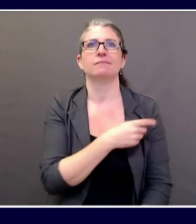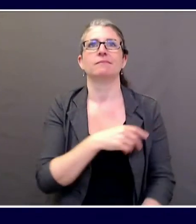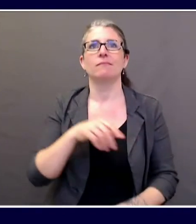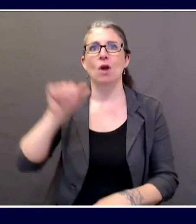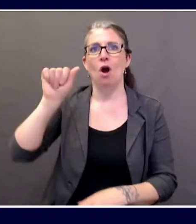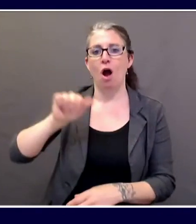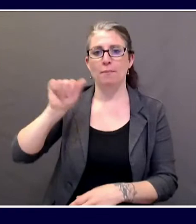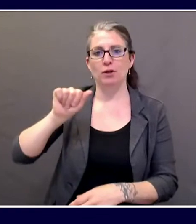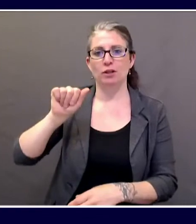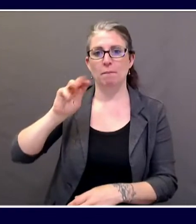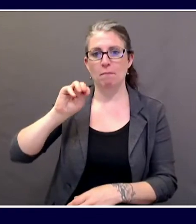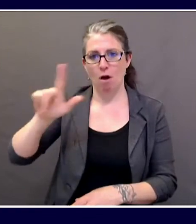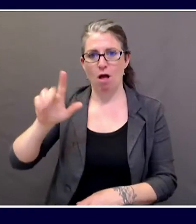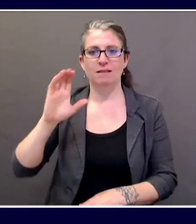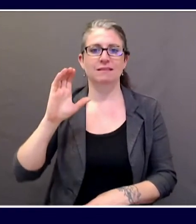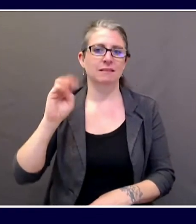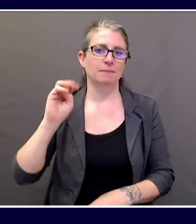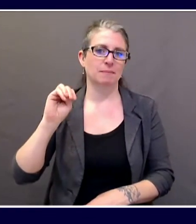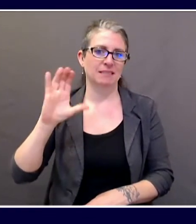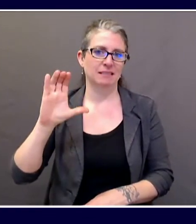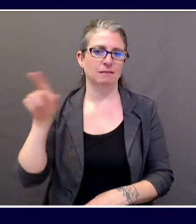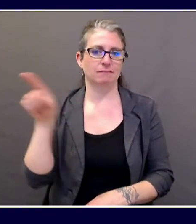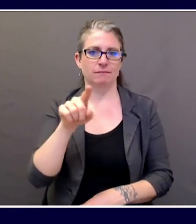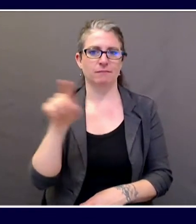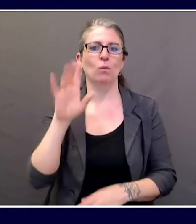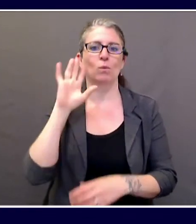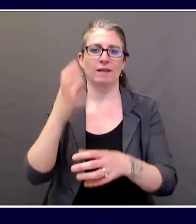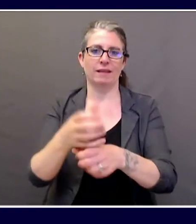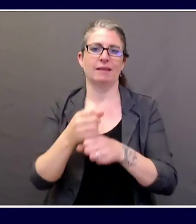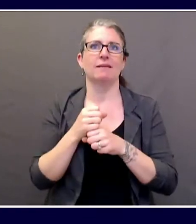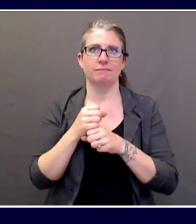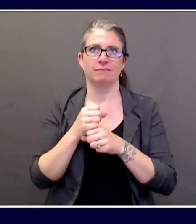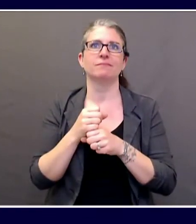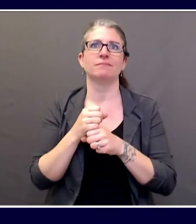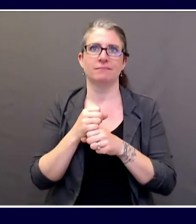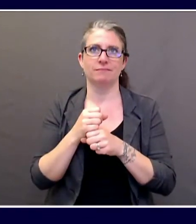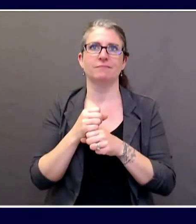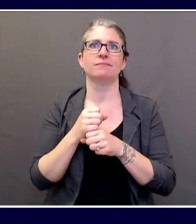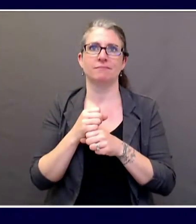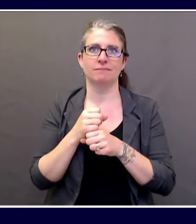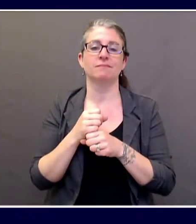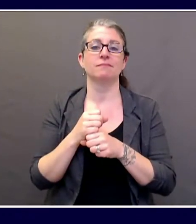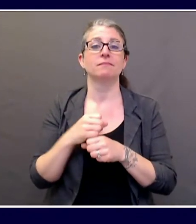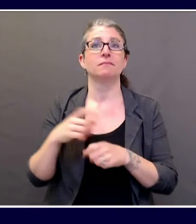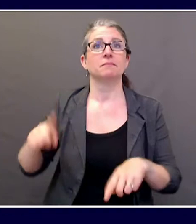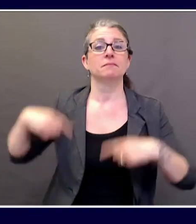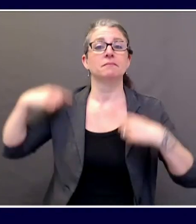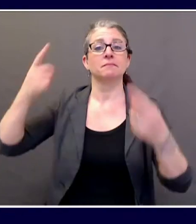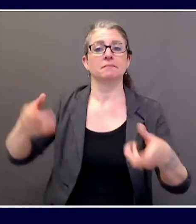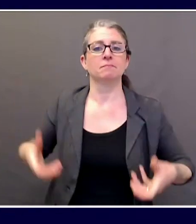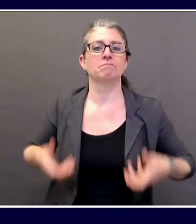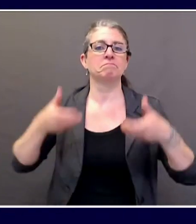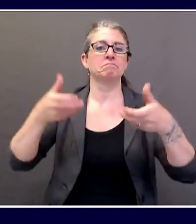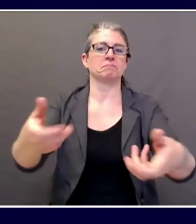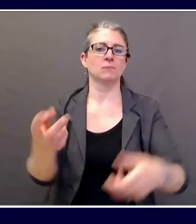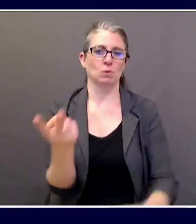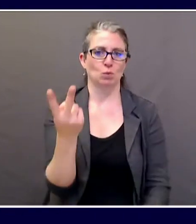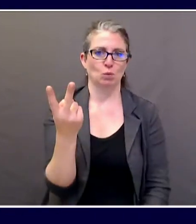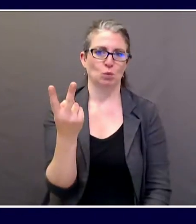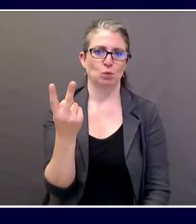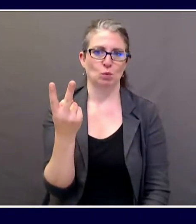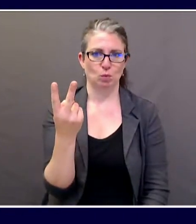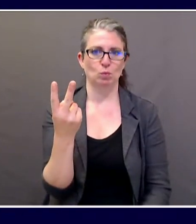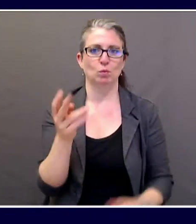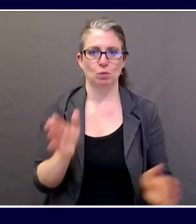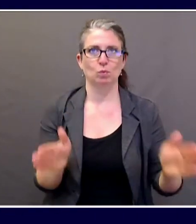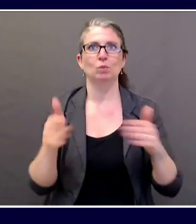have been receiving 2 trays of Pfizer. But in my conversations with them over the past few days, they have expanded their capacity to